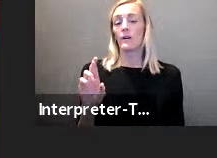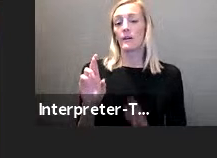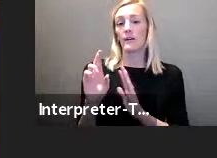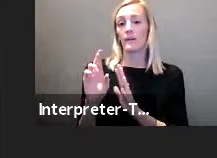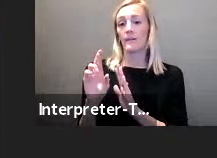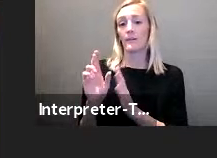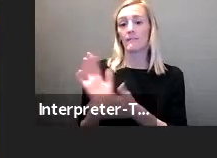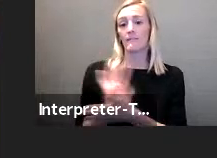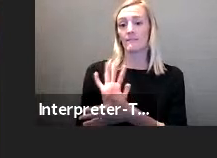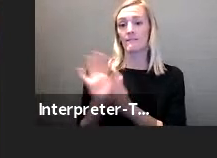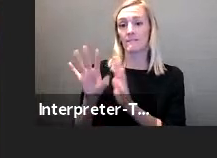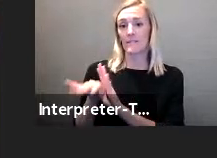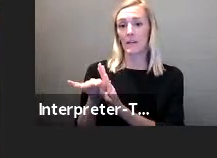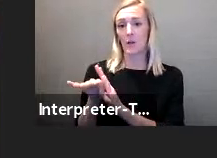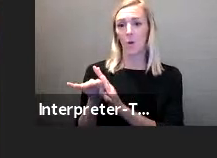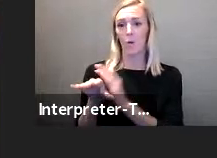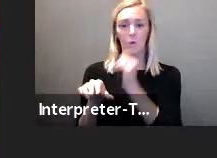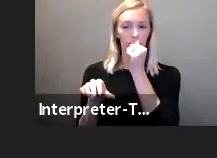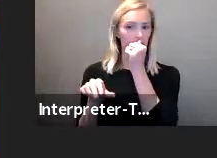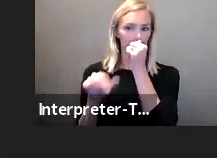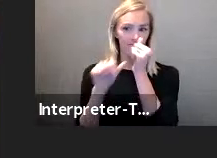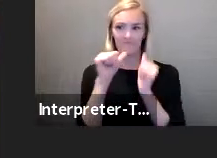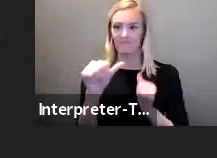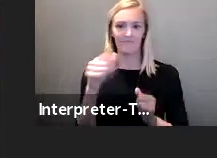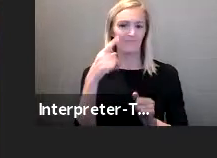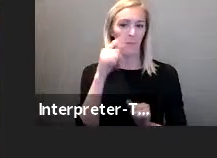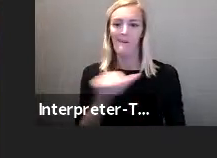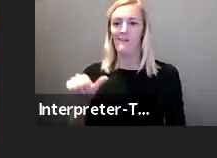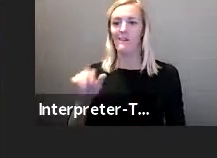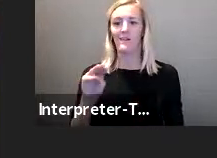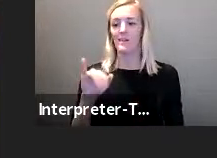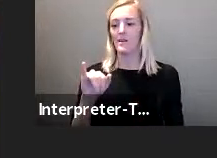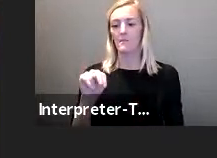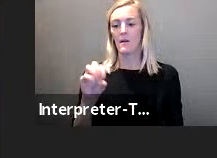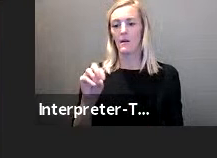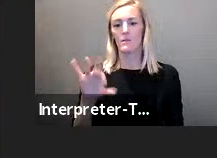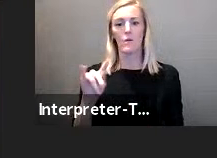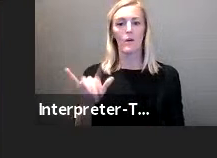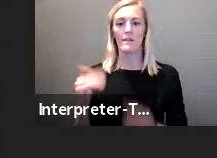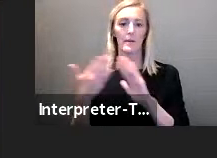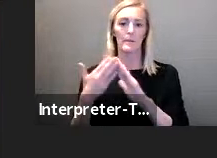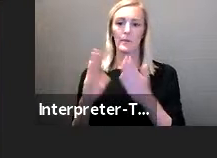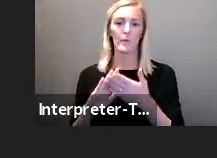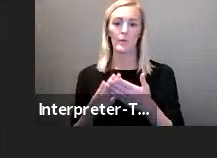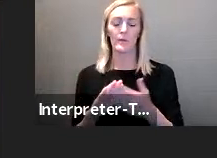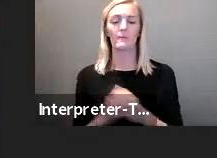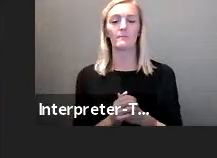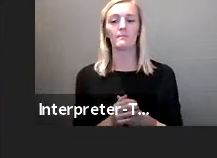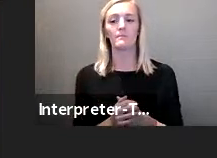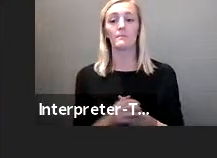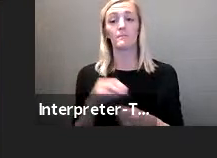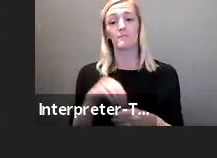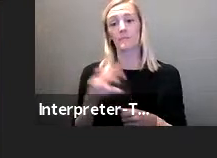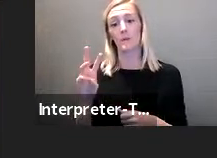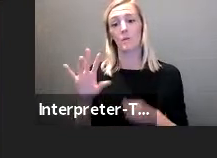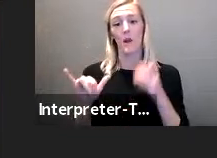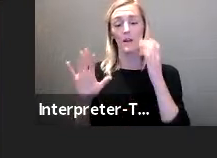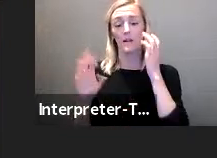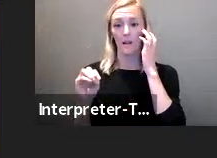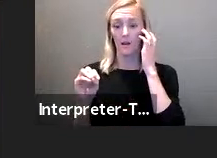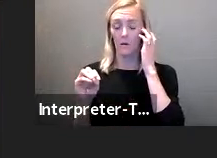video, is not geared toward any minority community. And in our case, in Wyandotte County,